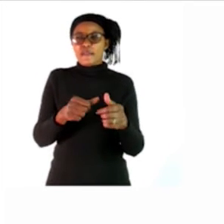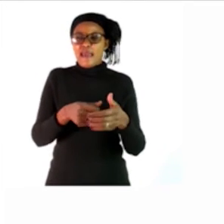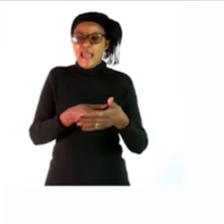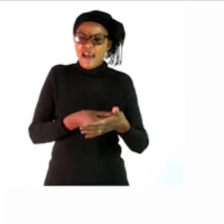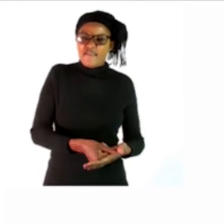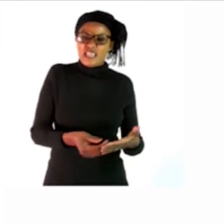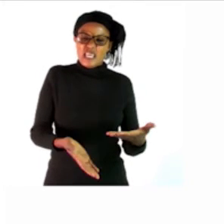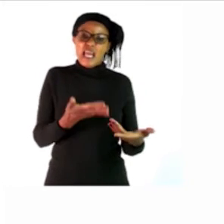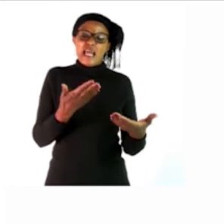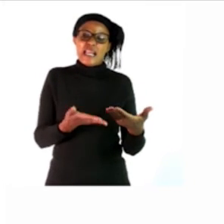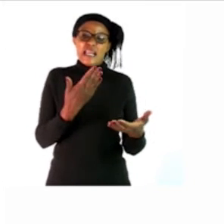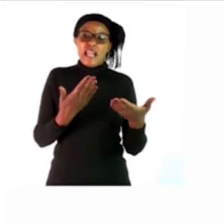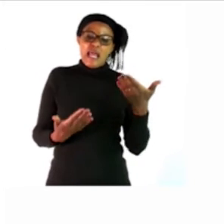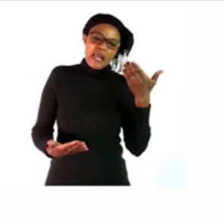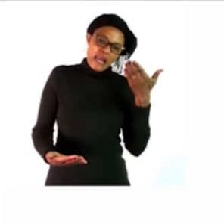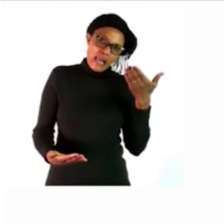On that page,